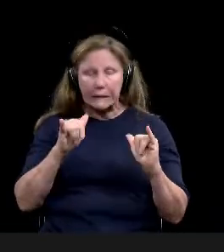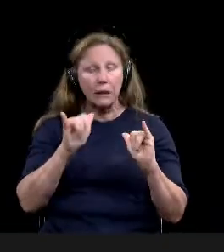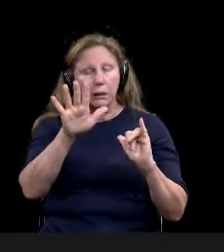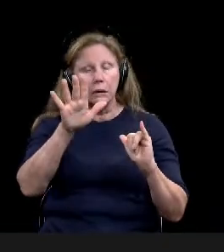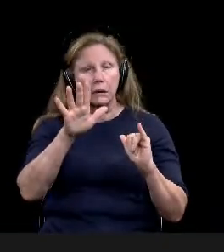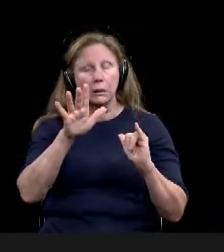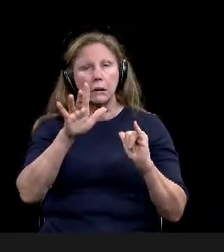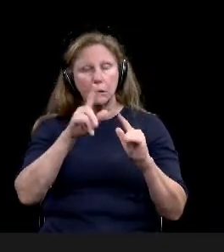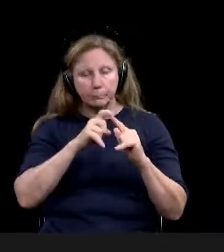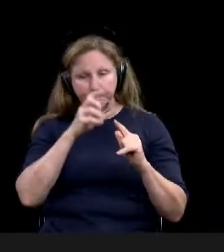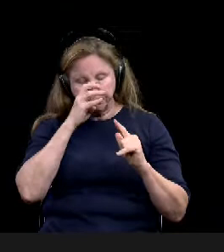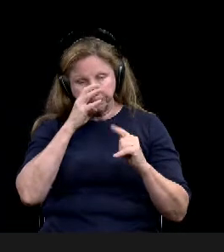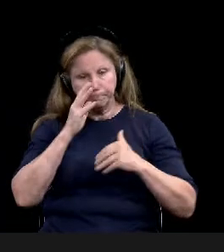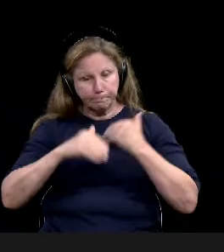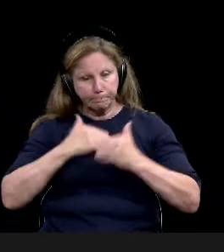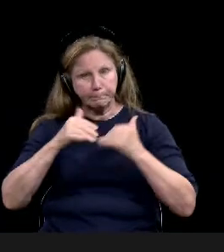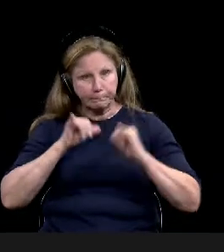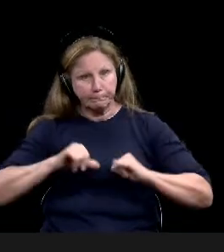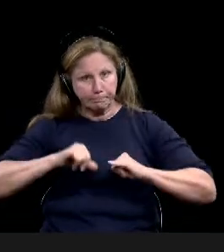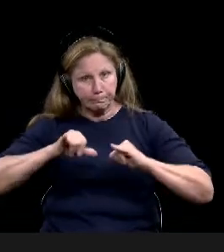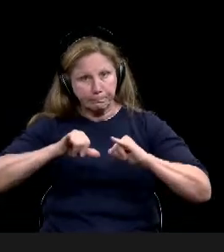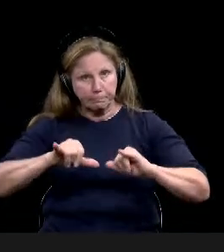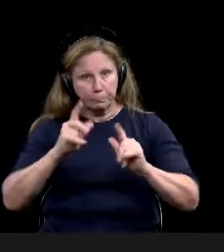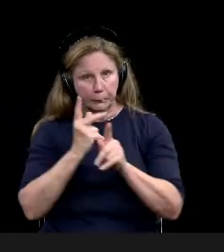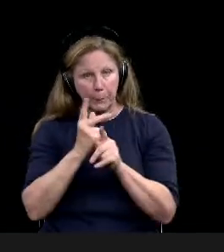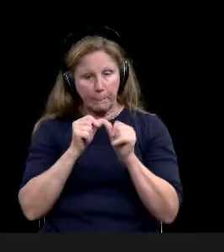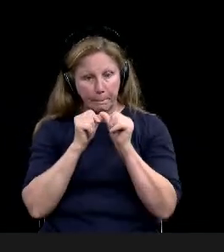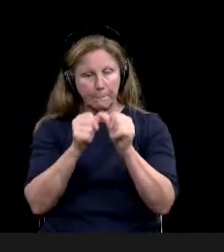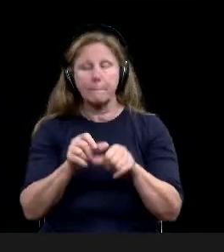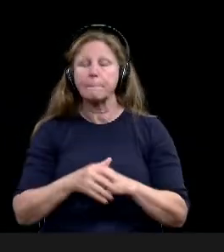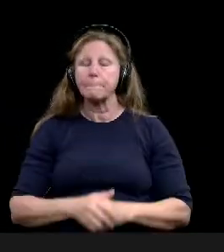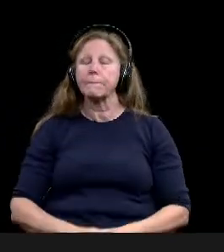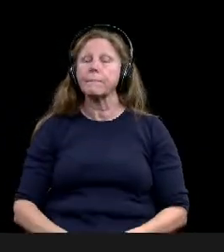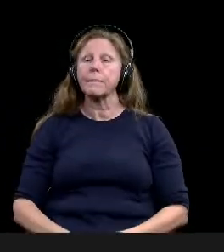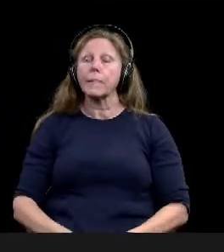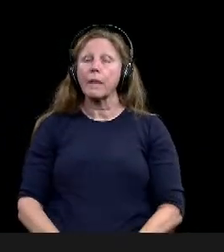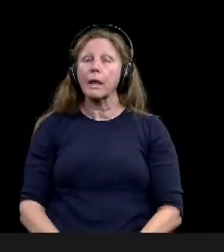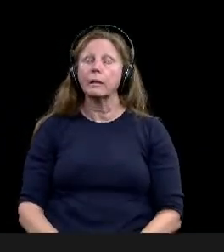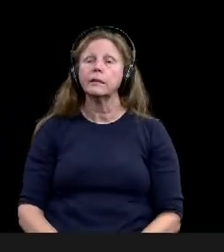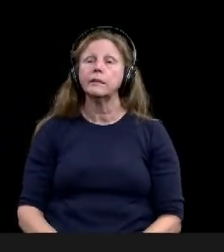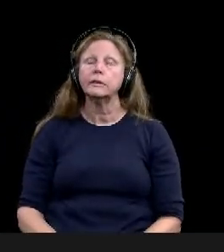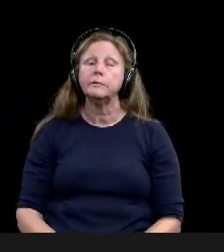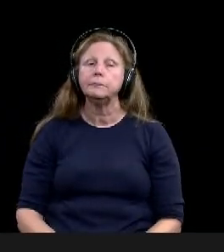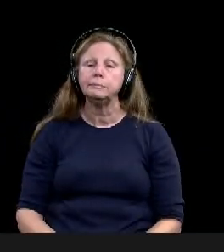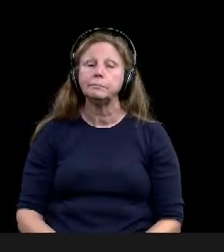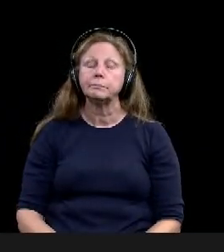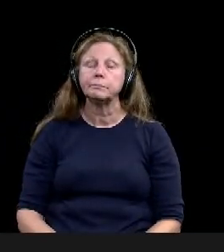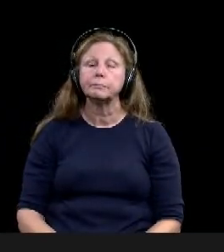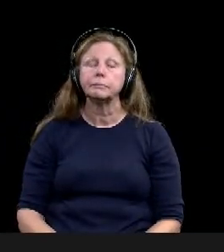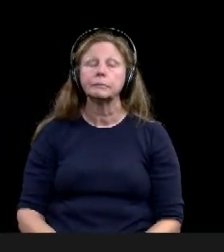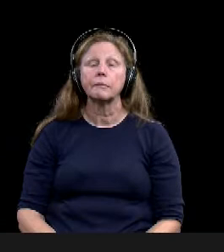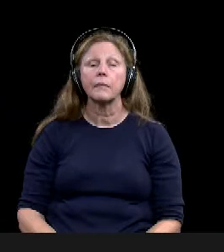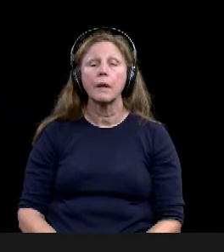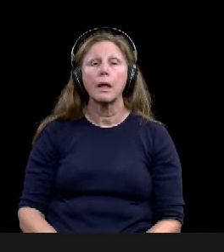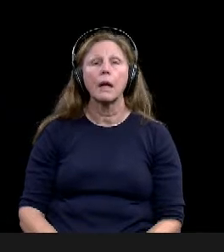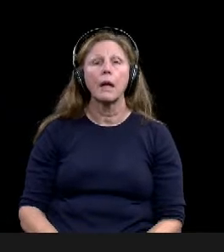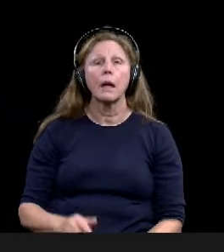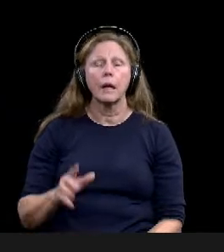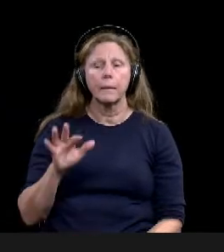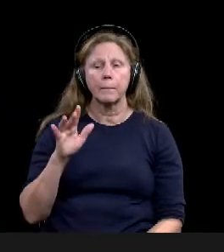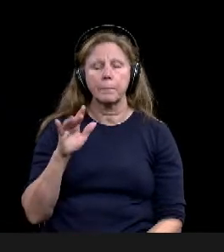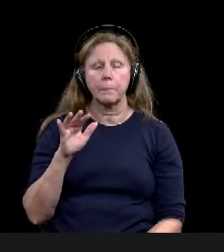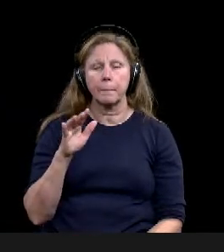And a question that came from one of the members of the press that I wanted to answer, could the